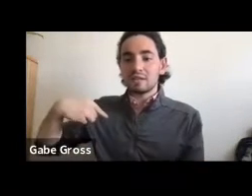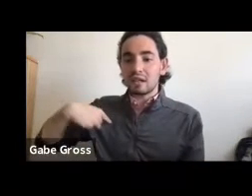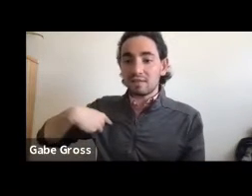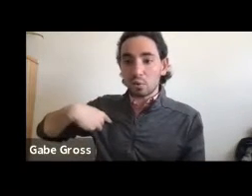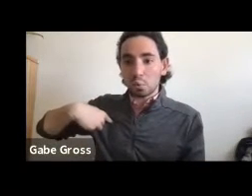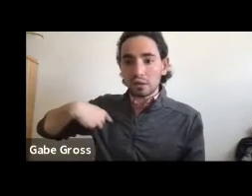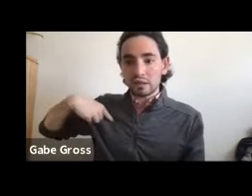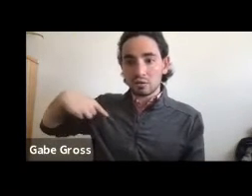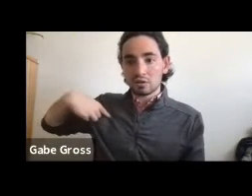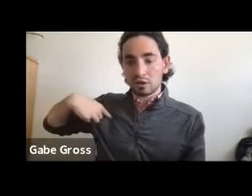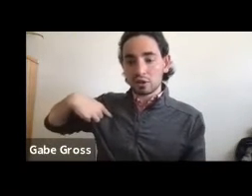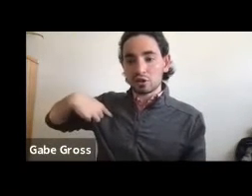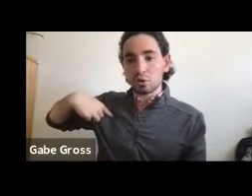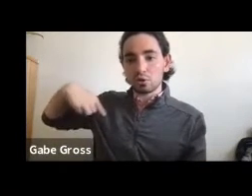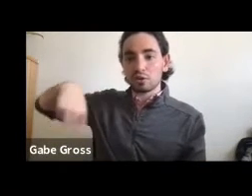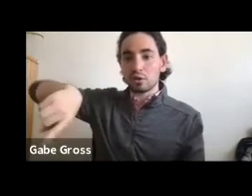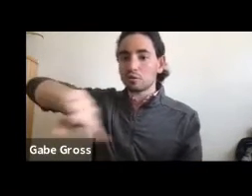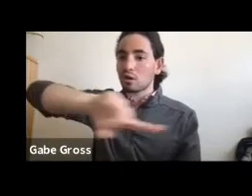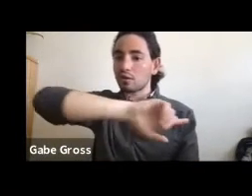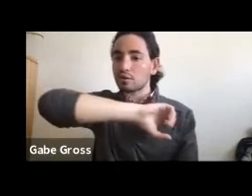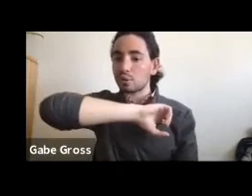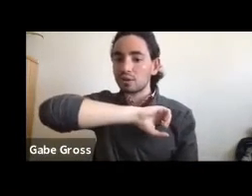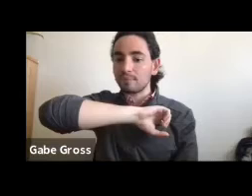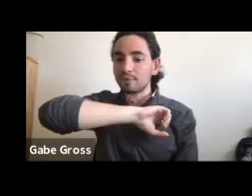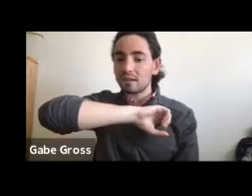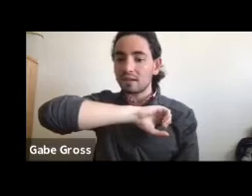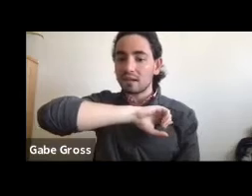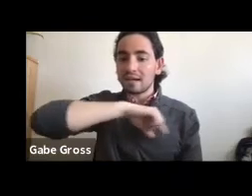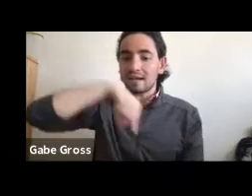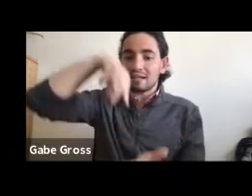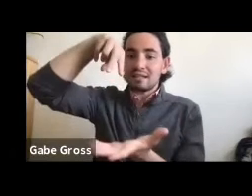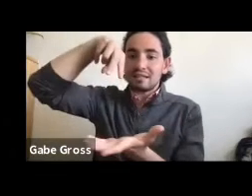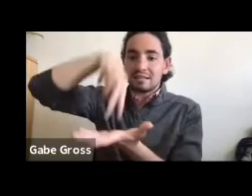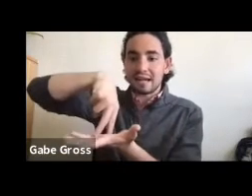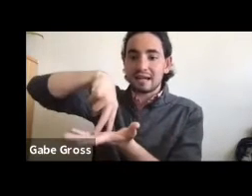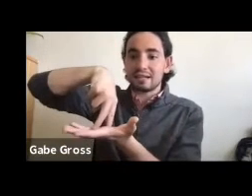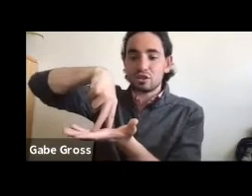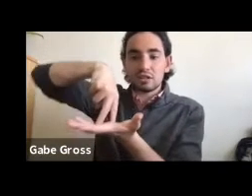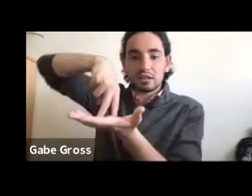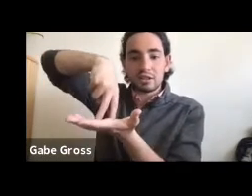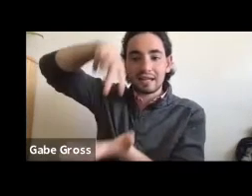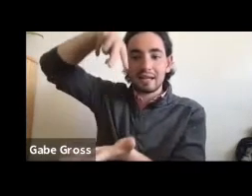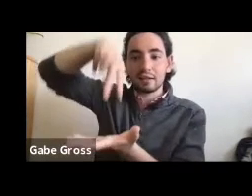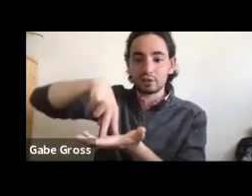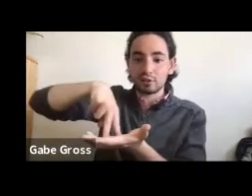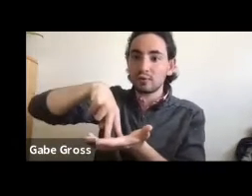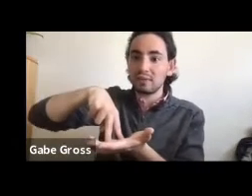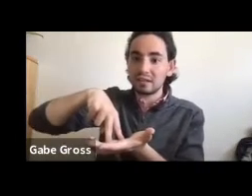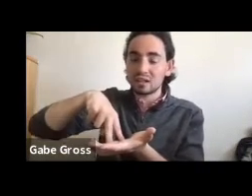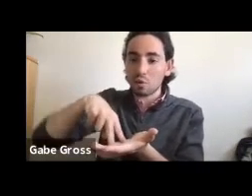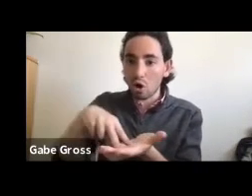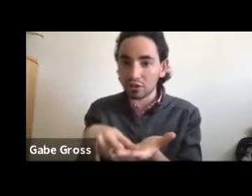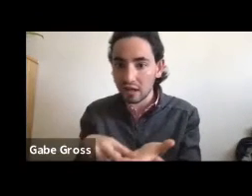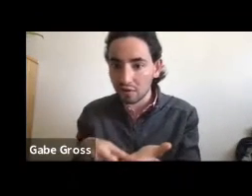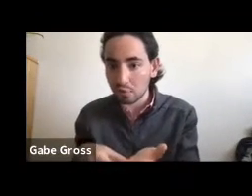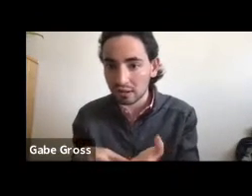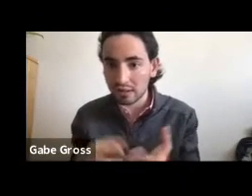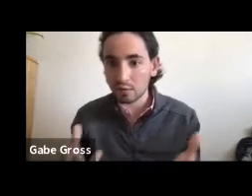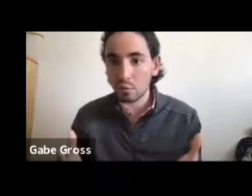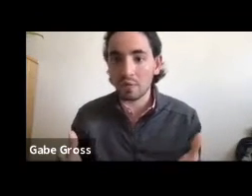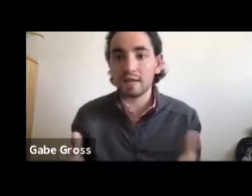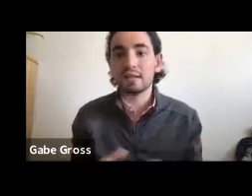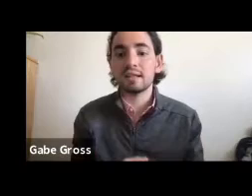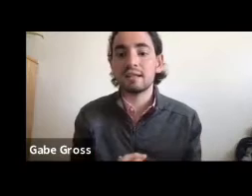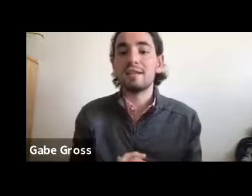class. The sign for we, you start on your shoulder and go to your other shoulder and stand, just like you're standing on your two feet. So